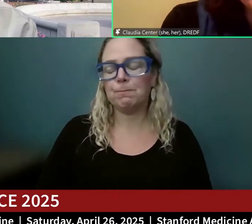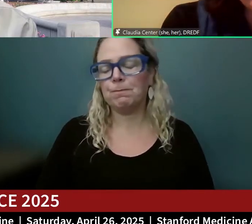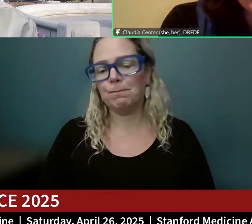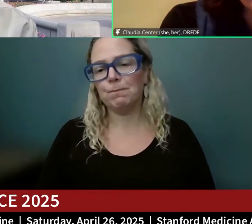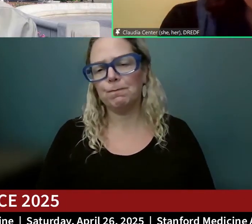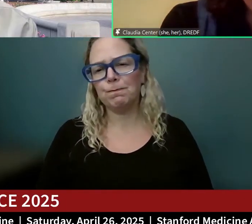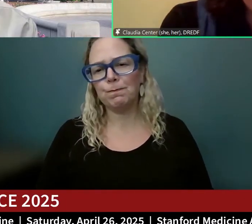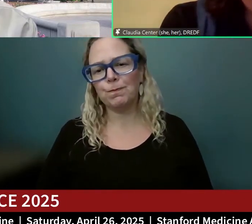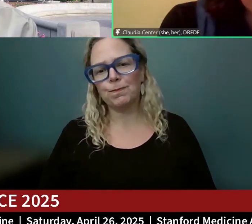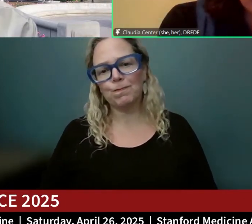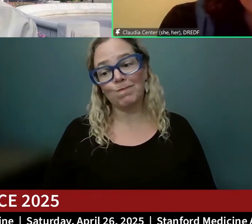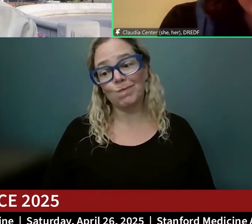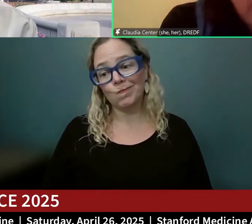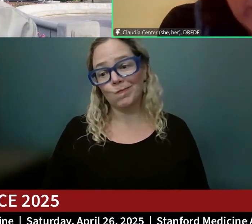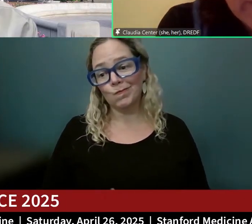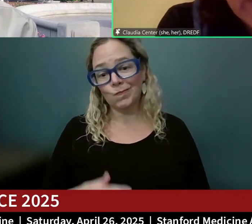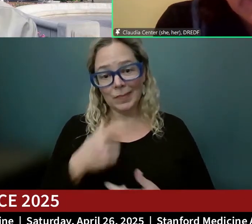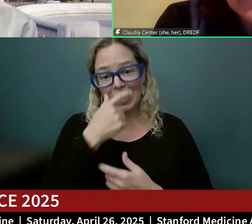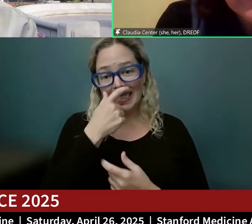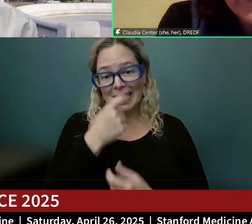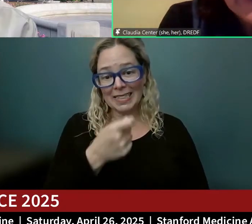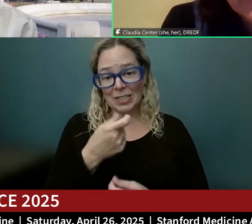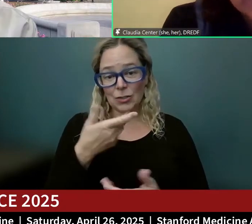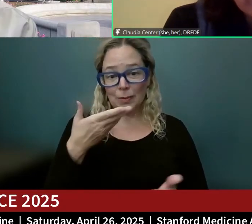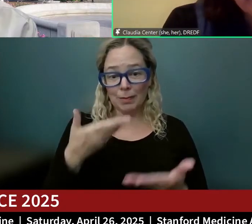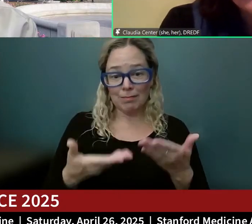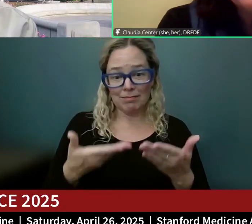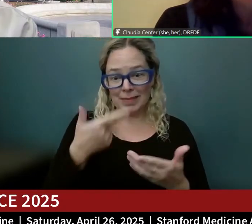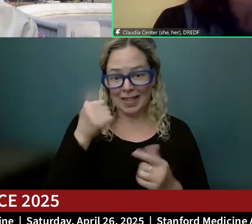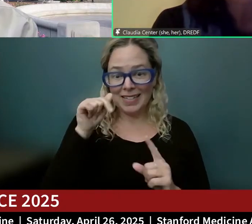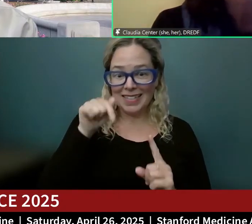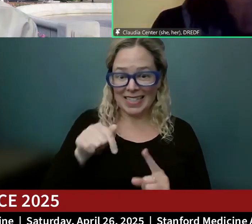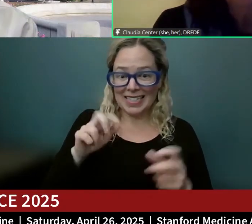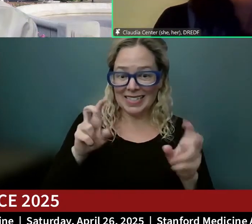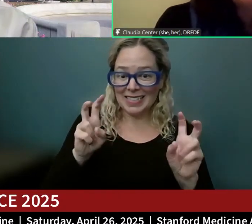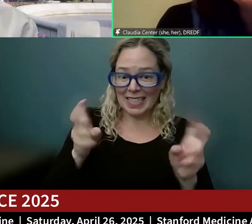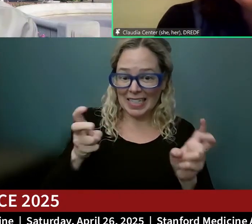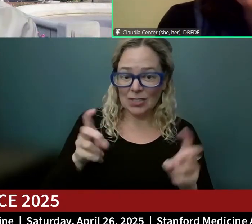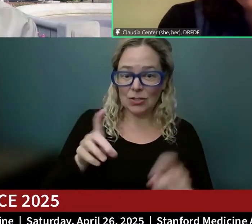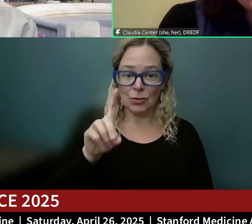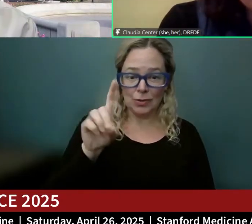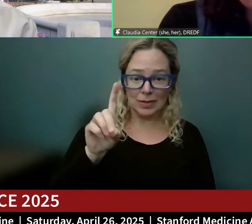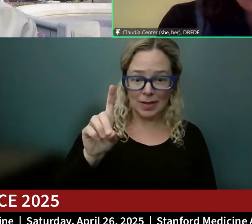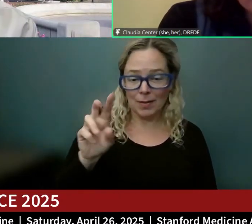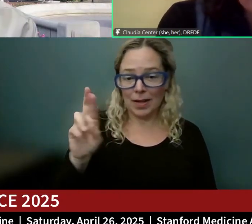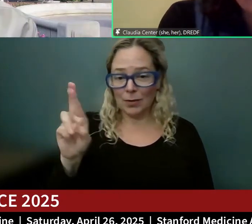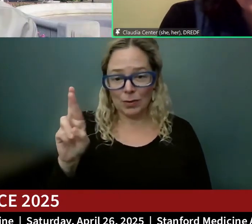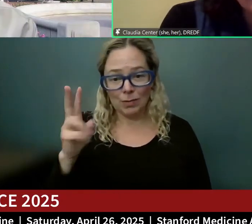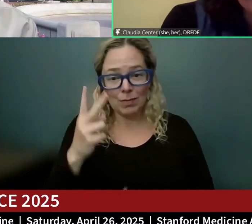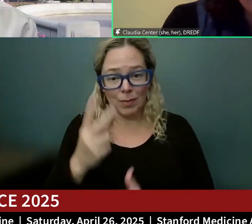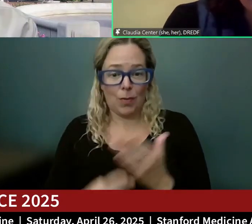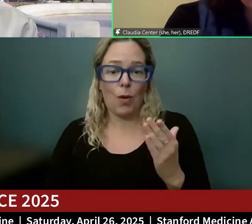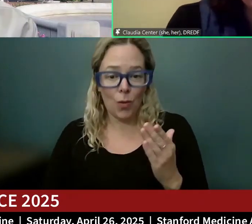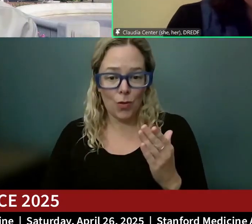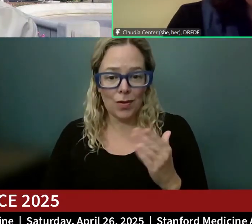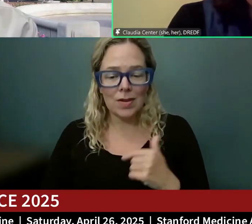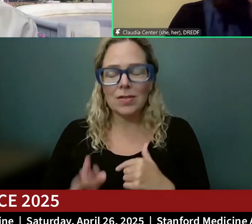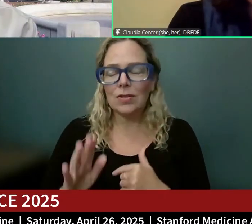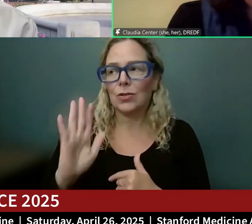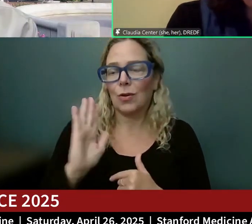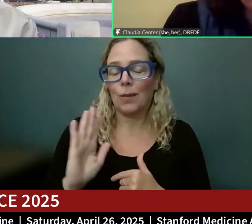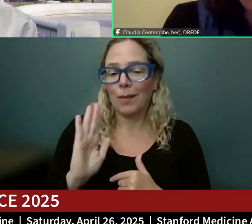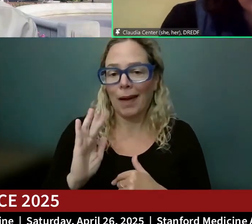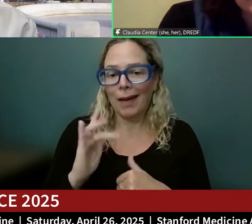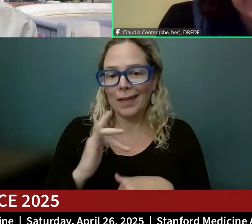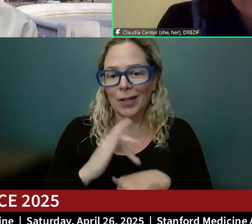it's interesting because this is a bipartisan issue, actually. So during the early time of COVID, during